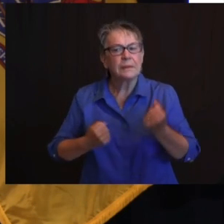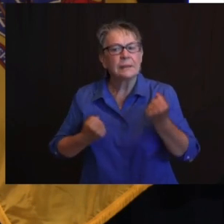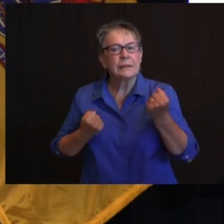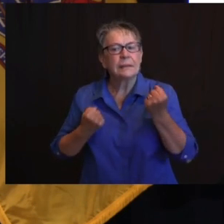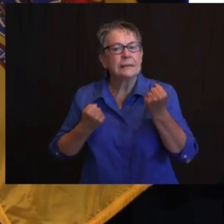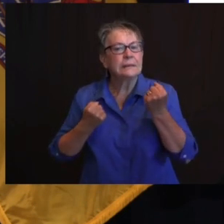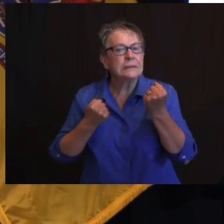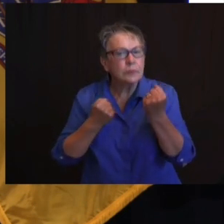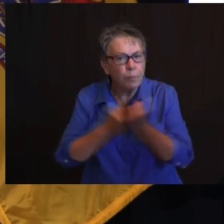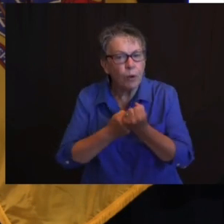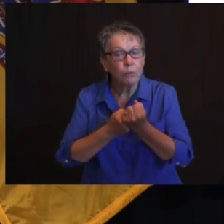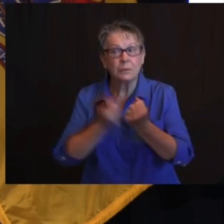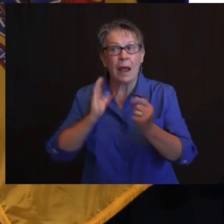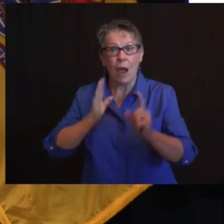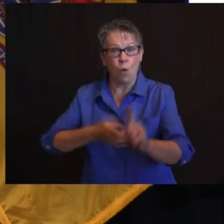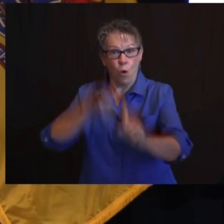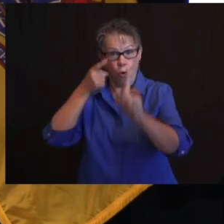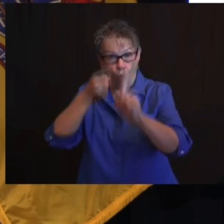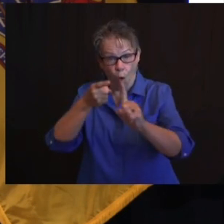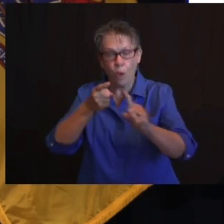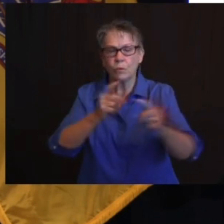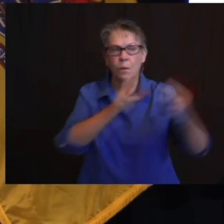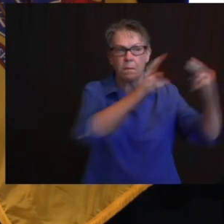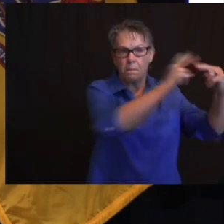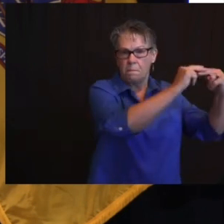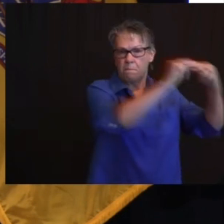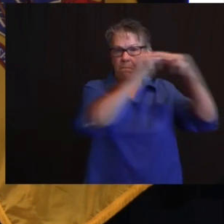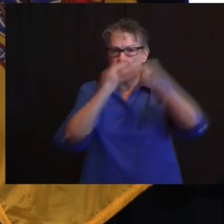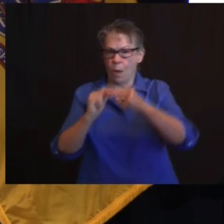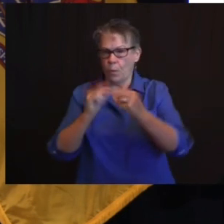and the progress I'm told is good in this